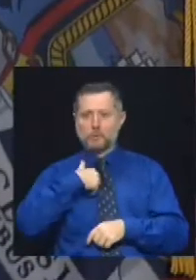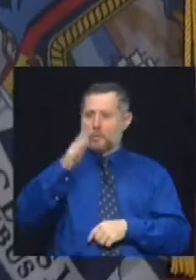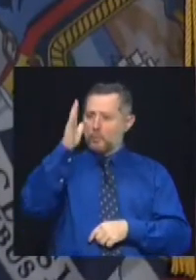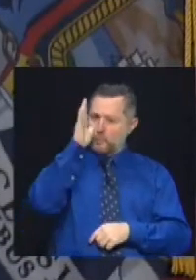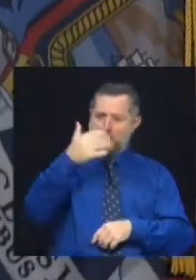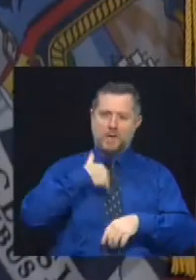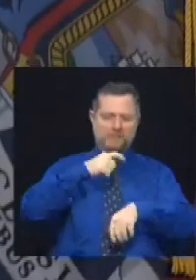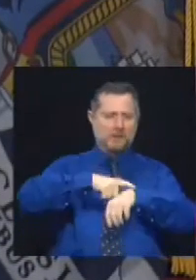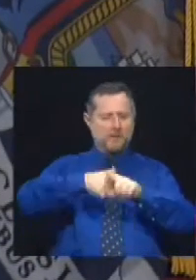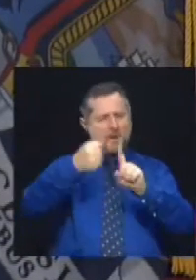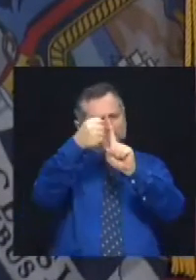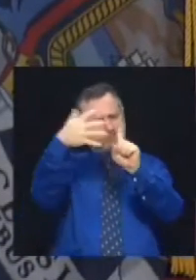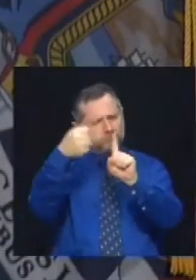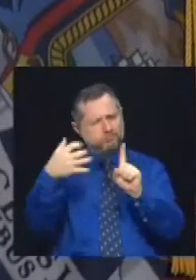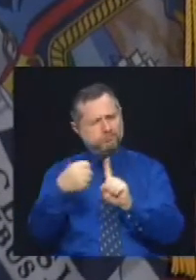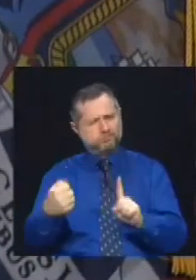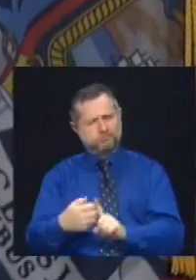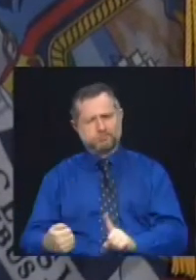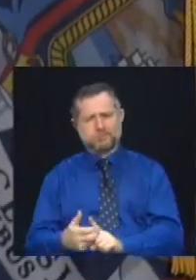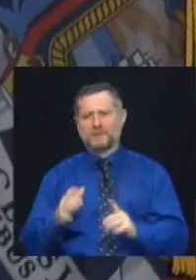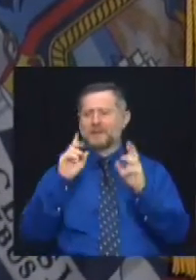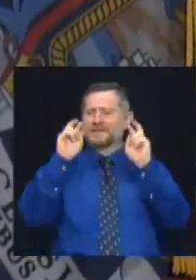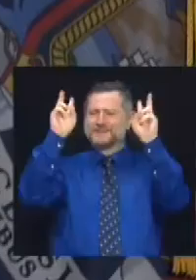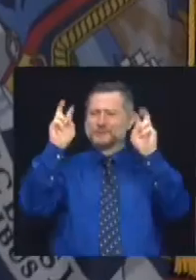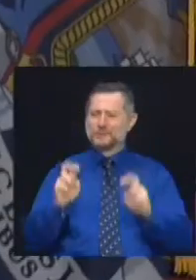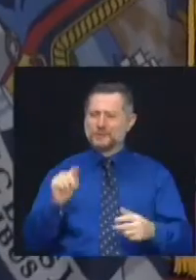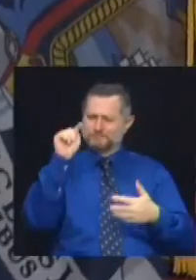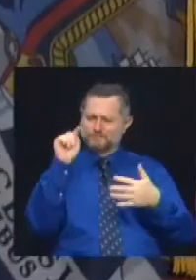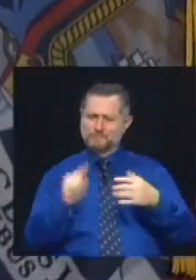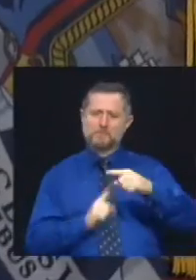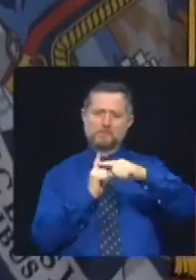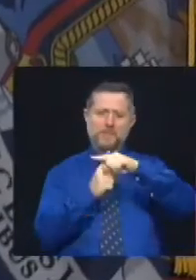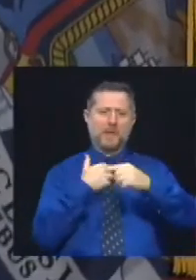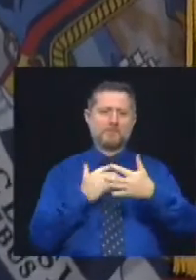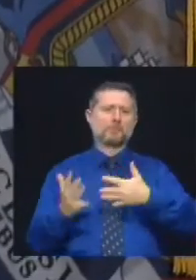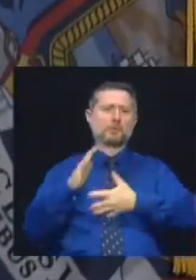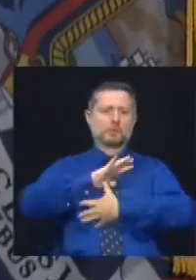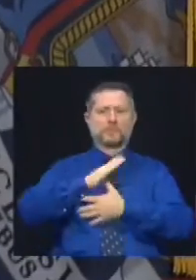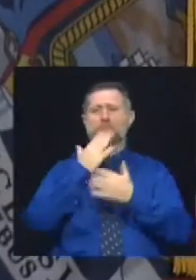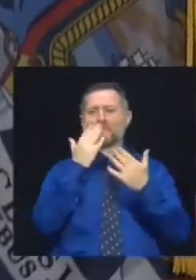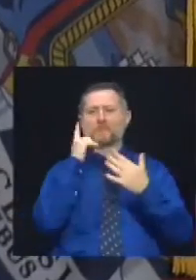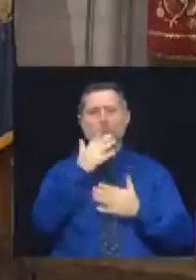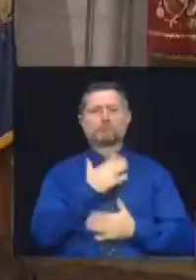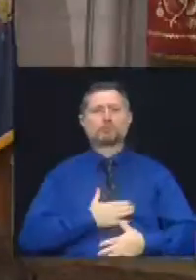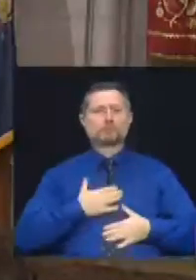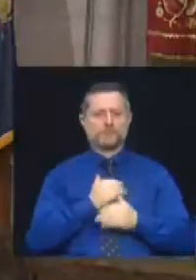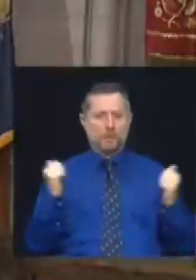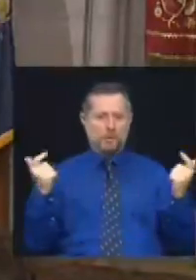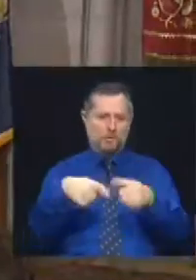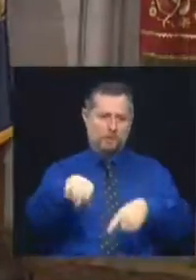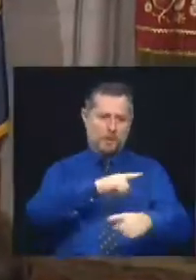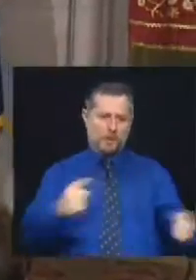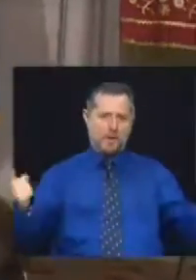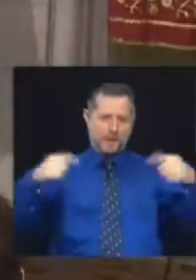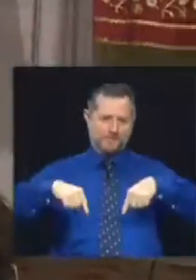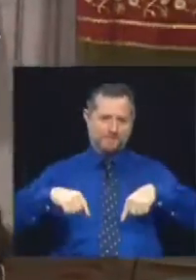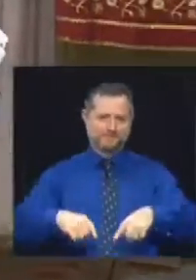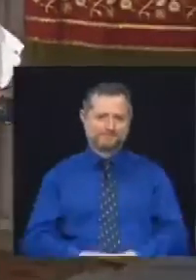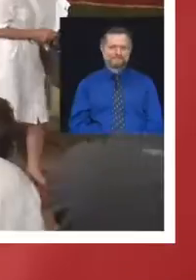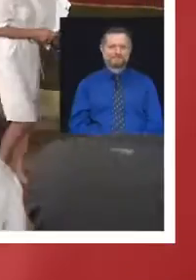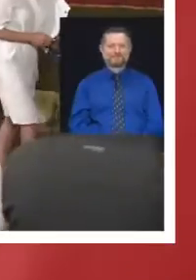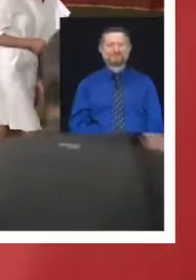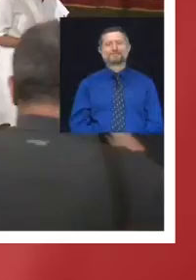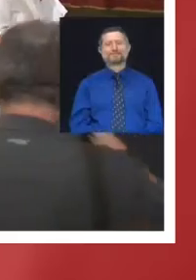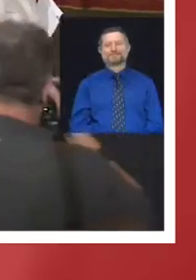the issues that were raised this morning, as well as some of my other priorities. So thank you very much, and I appreciate everyone coming out today. All right,